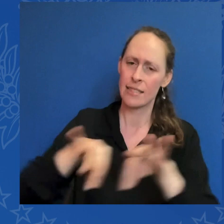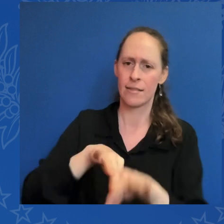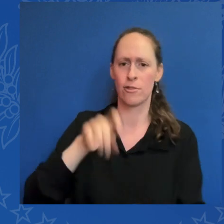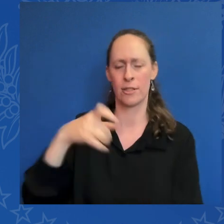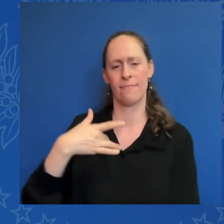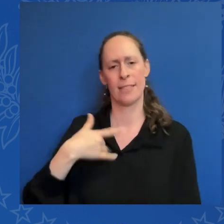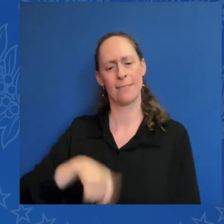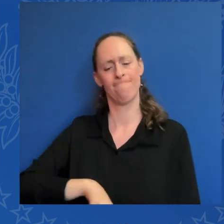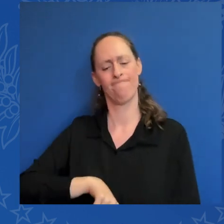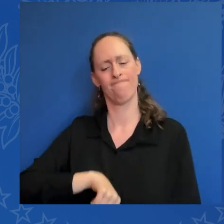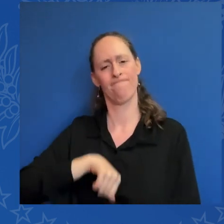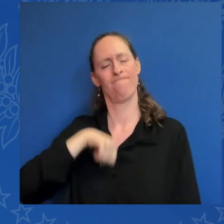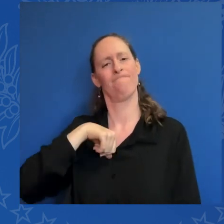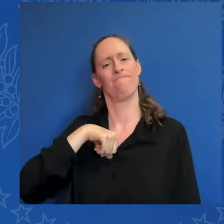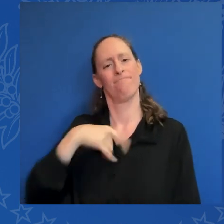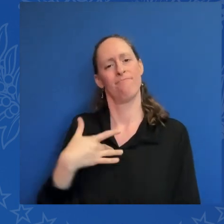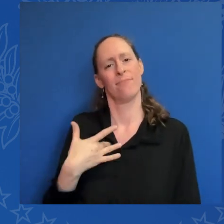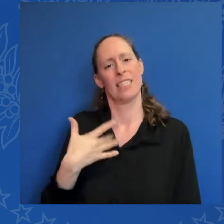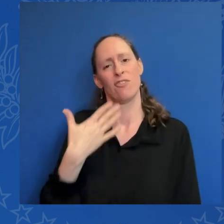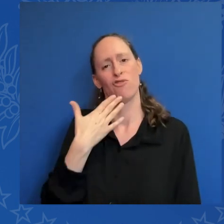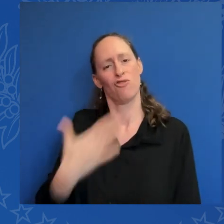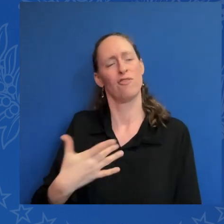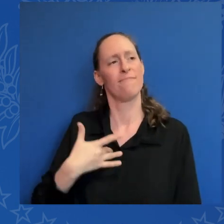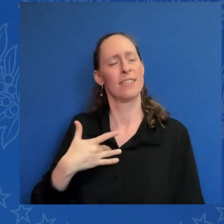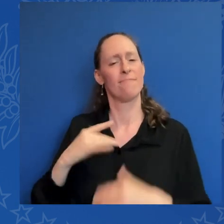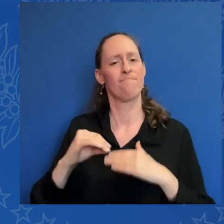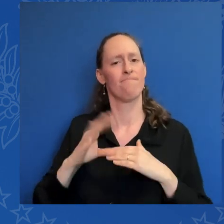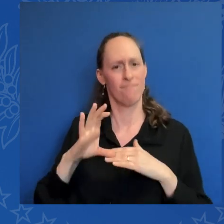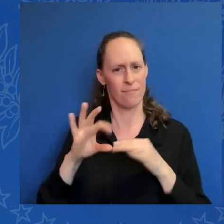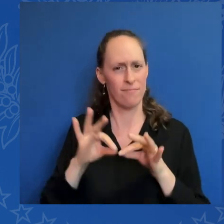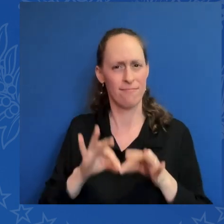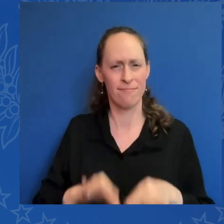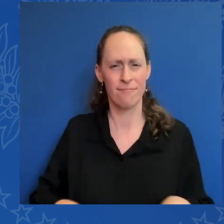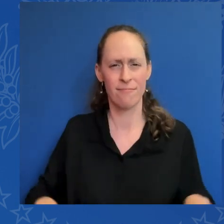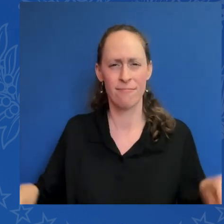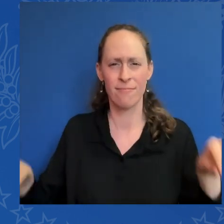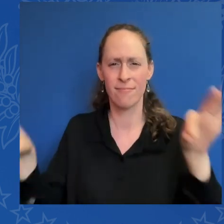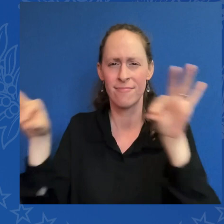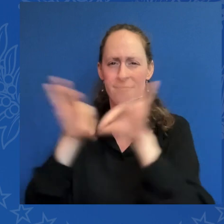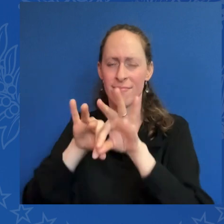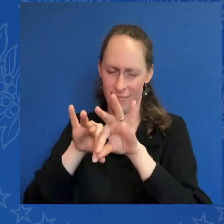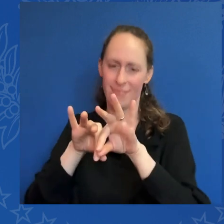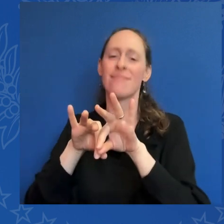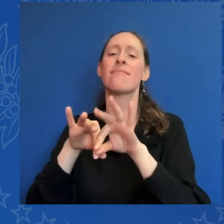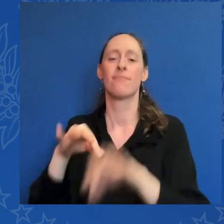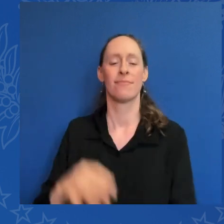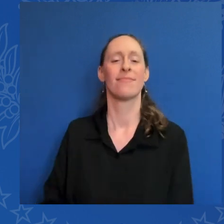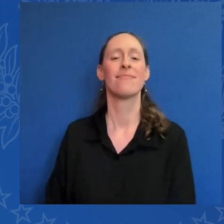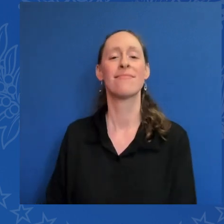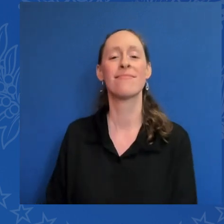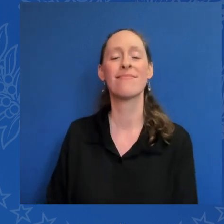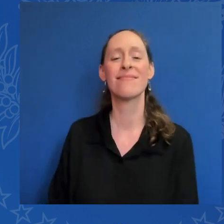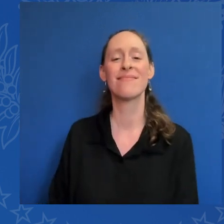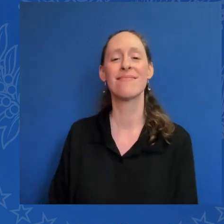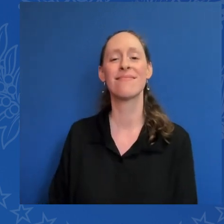My father would no more walk by the shoe shine guy in the Hotel DuPont than he would walk by the chairman of the board who walked by it.